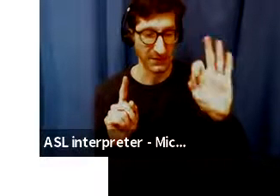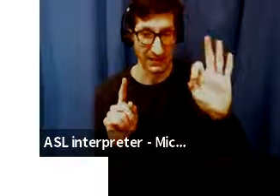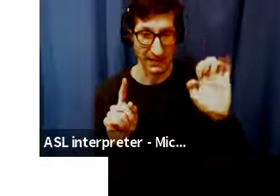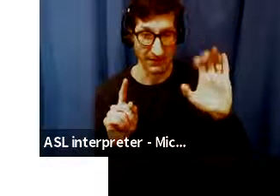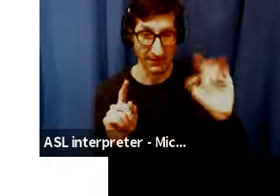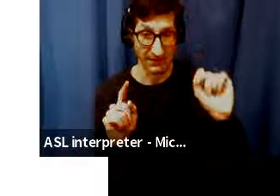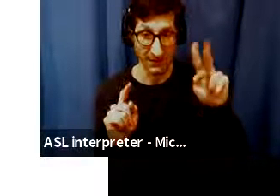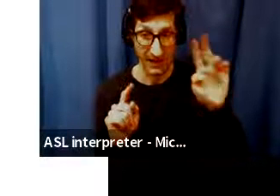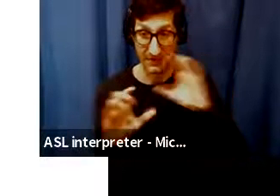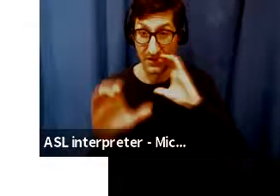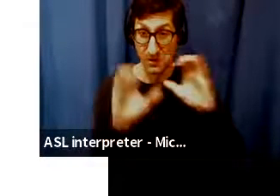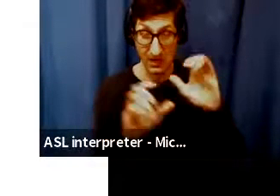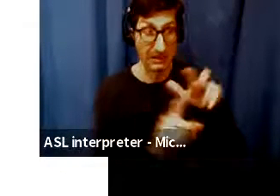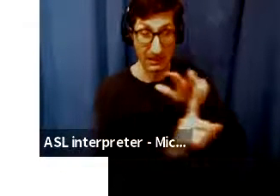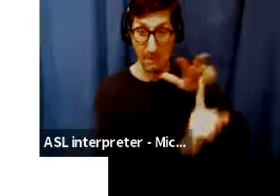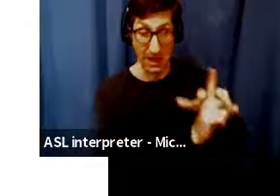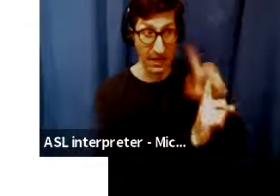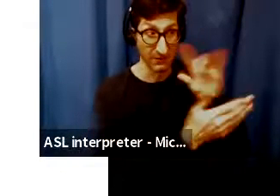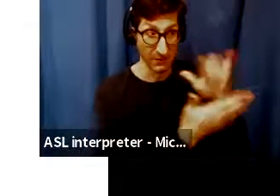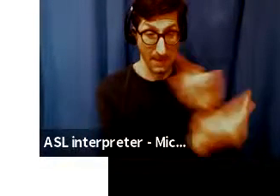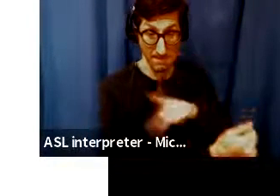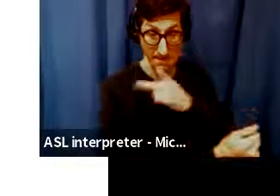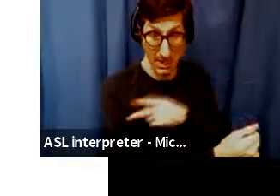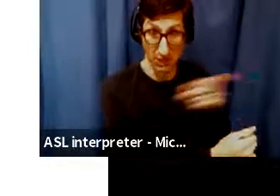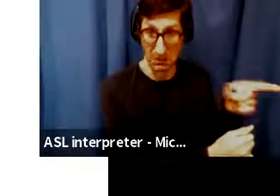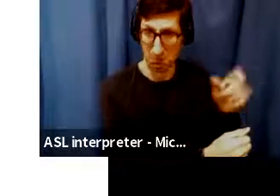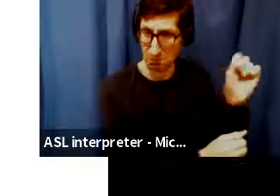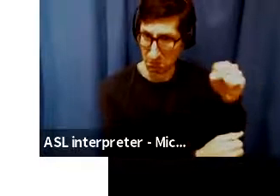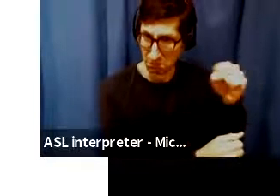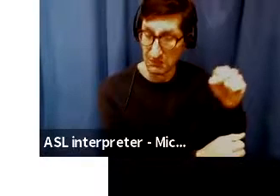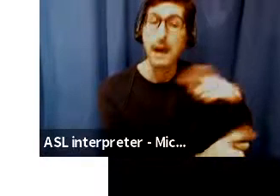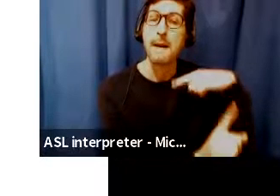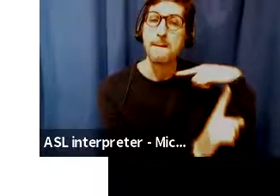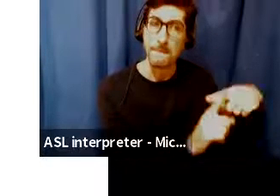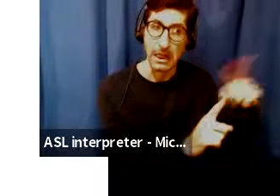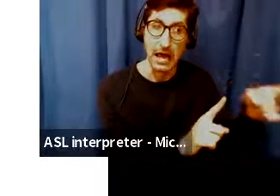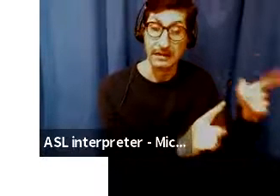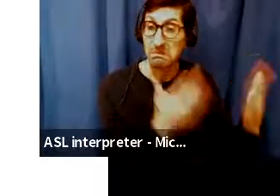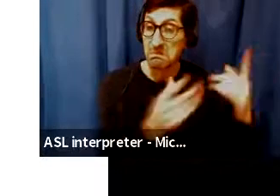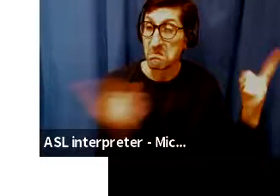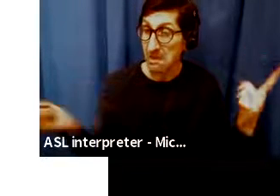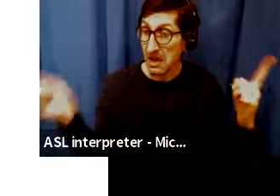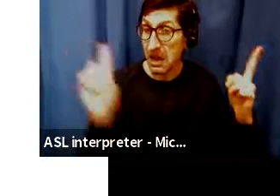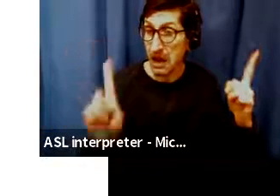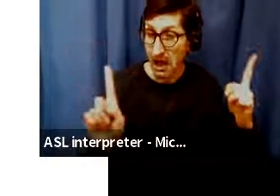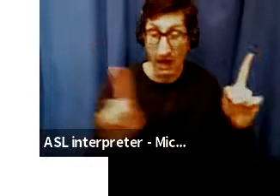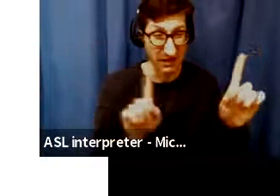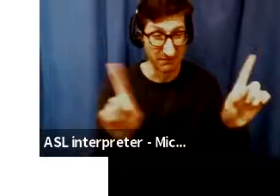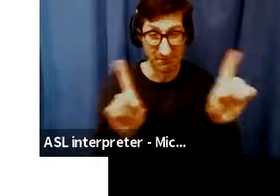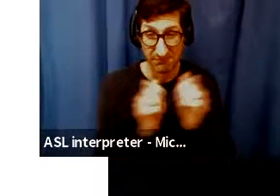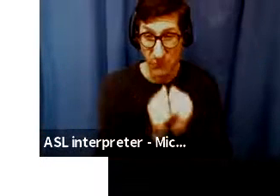the patient, but also the companions that the person might bring with